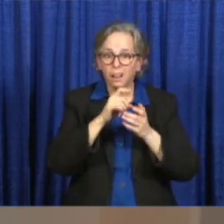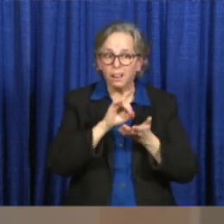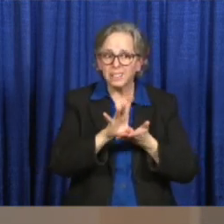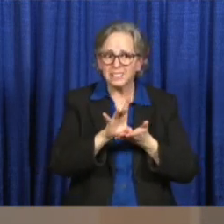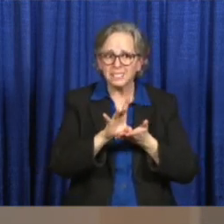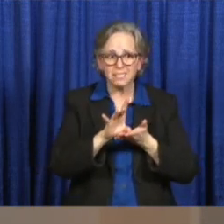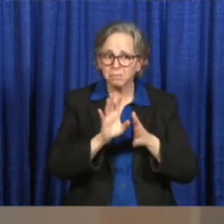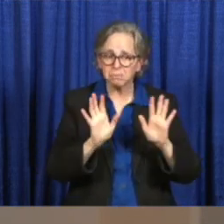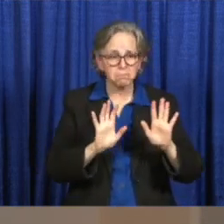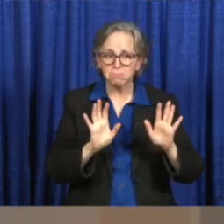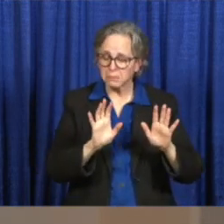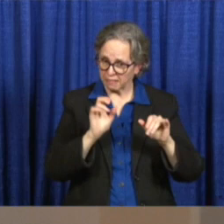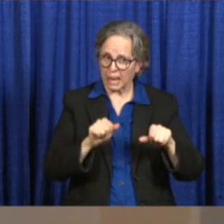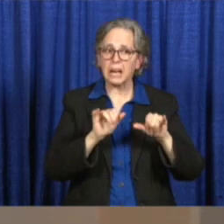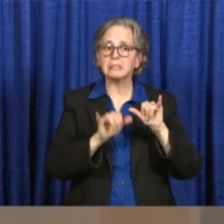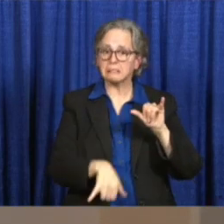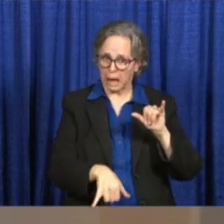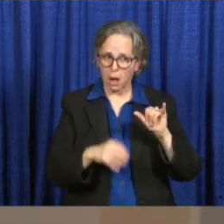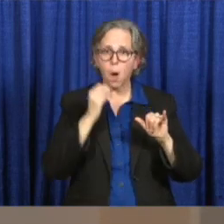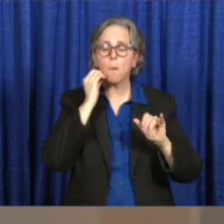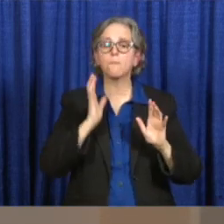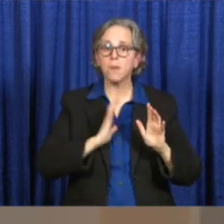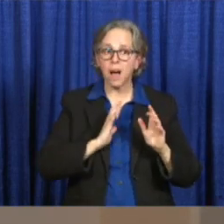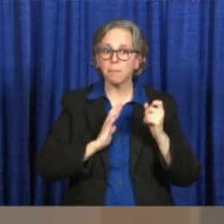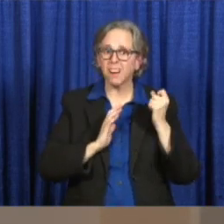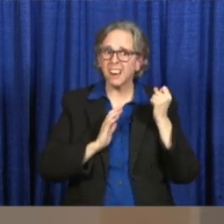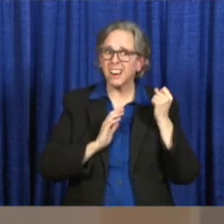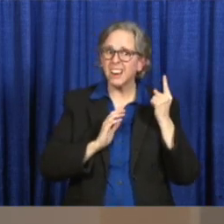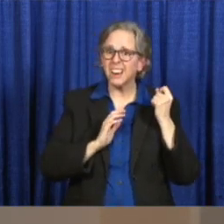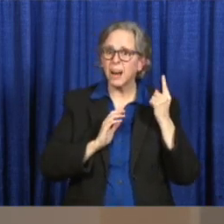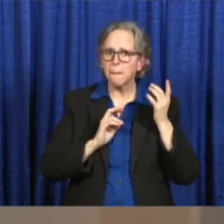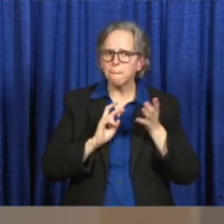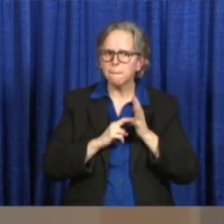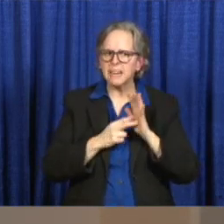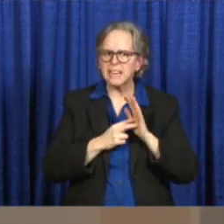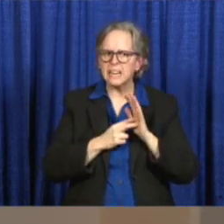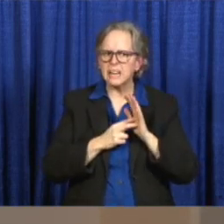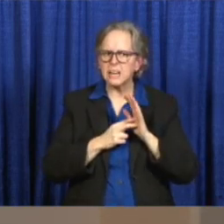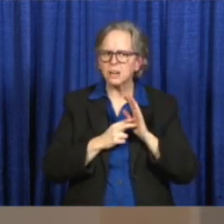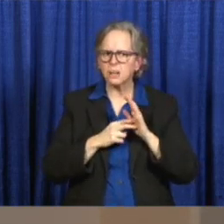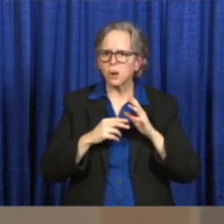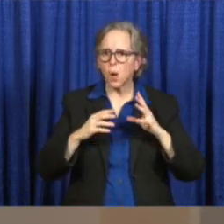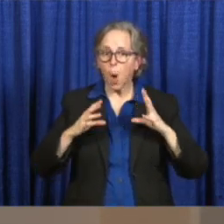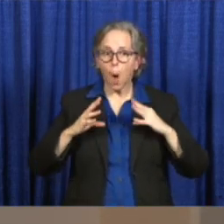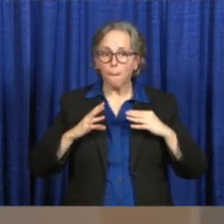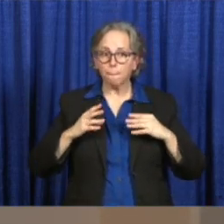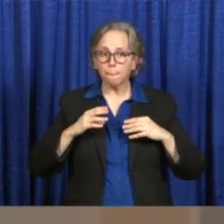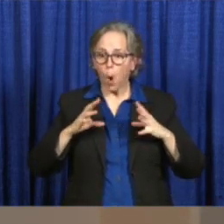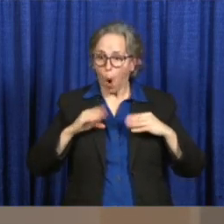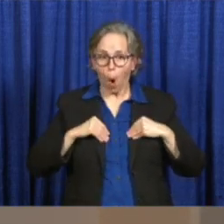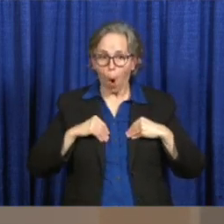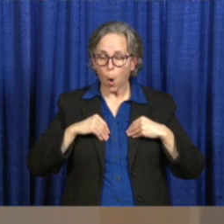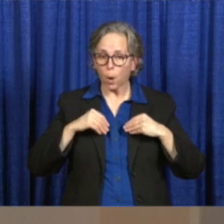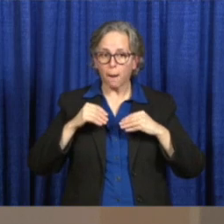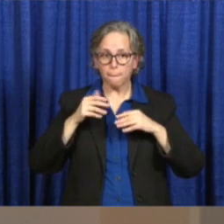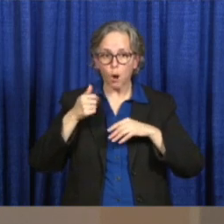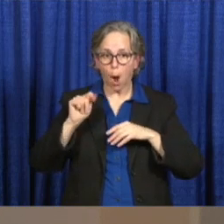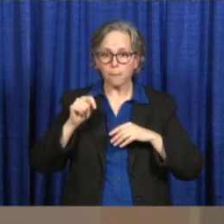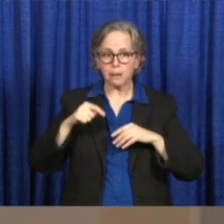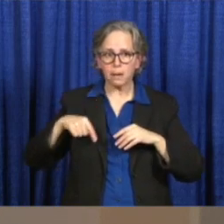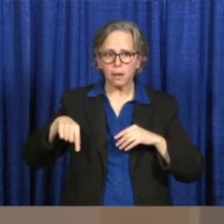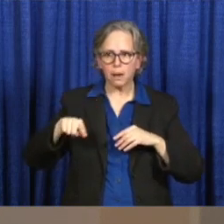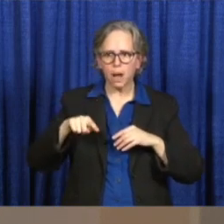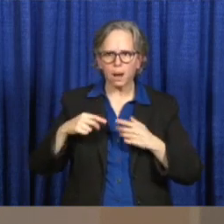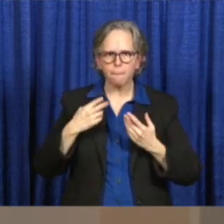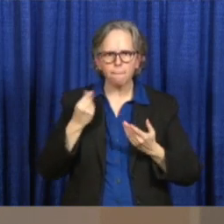pay their rent, well, that means that the person who owns that apartment complex, who also has a commercial mortgage, that